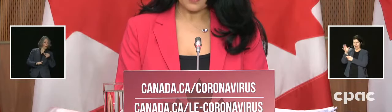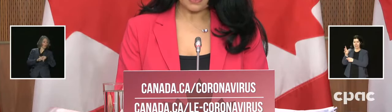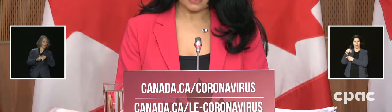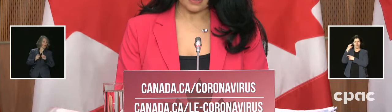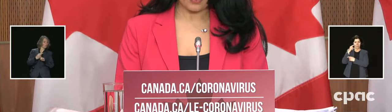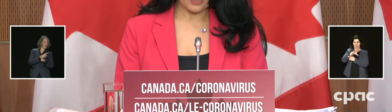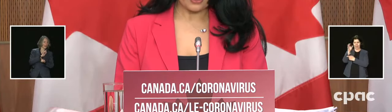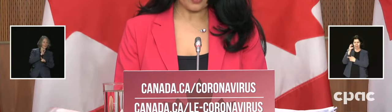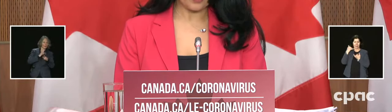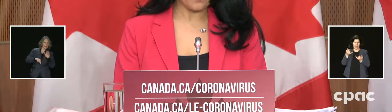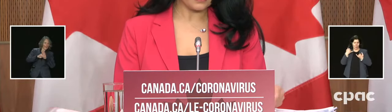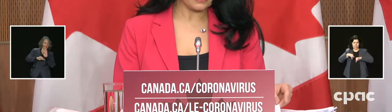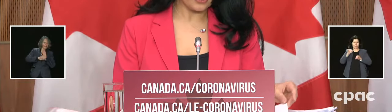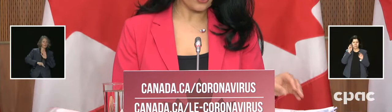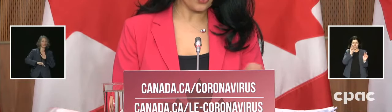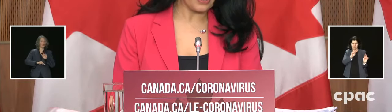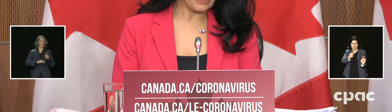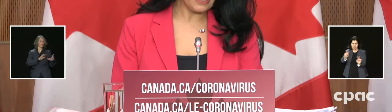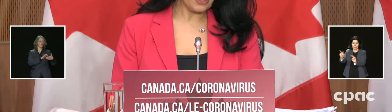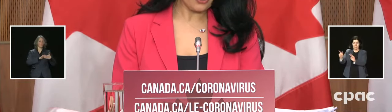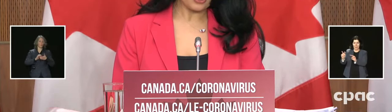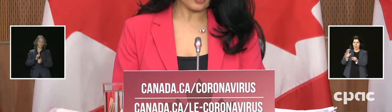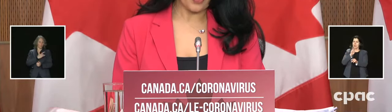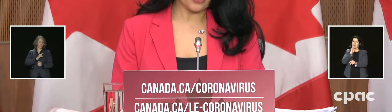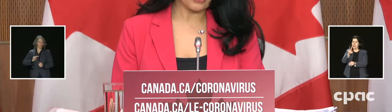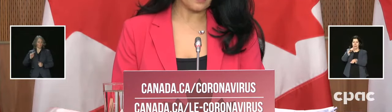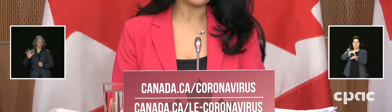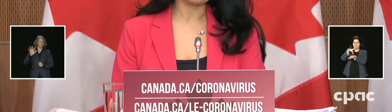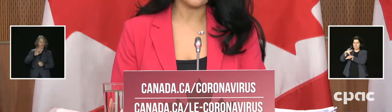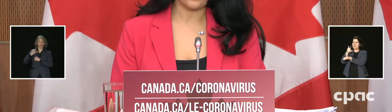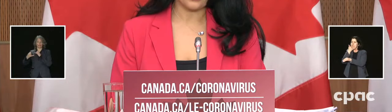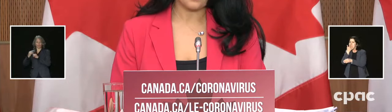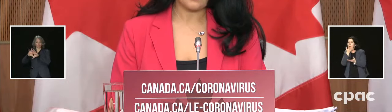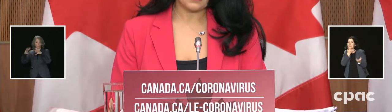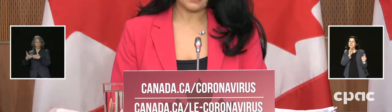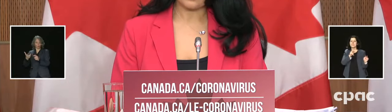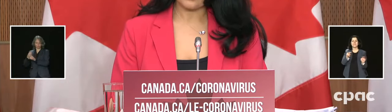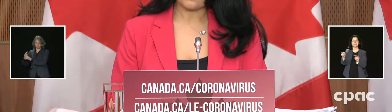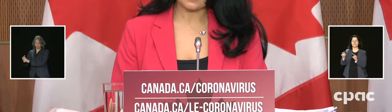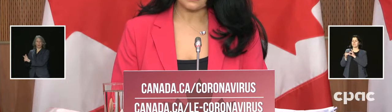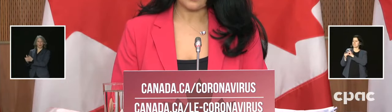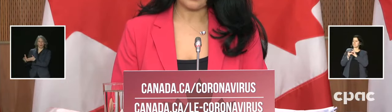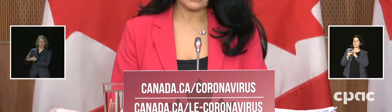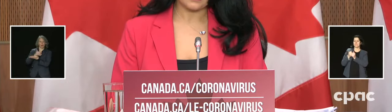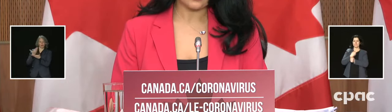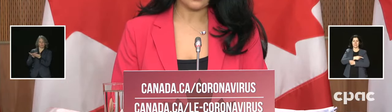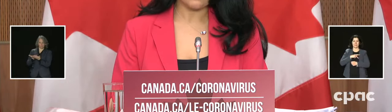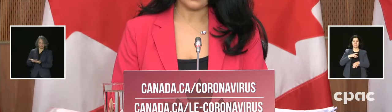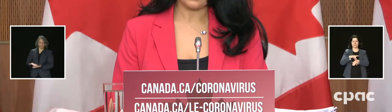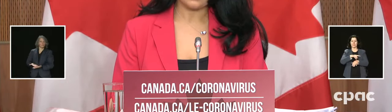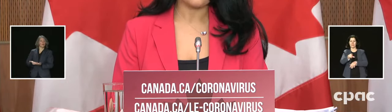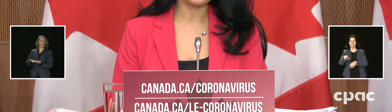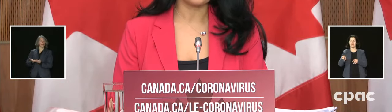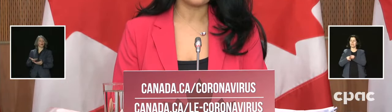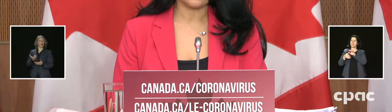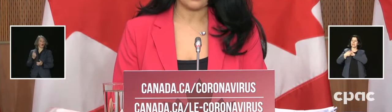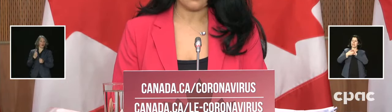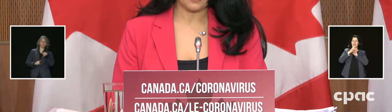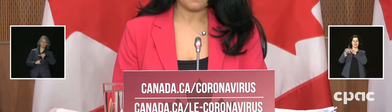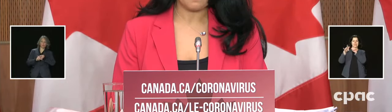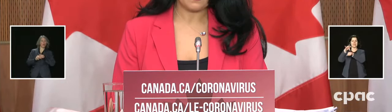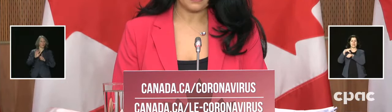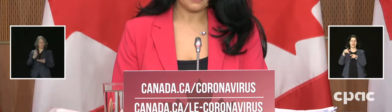side effects in collaboration with the provinces and territories, international partners, and the manufacturers. As with all vaccines, we will take action if any safety issues